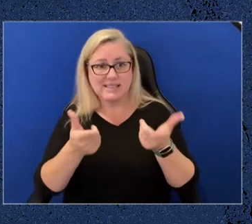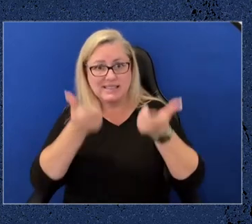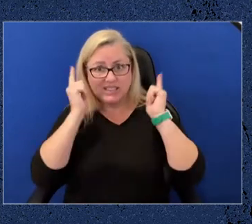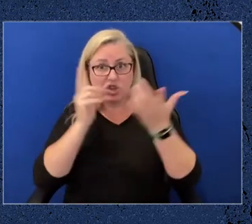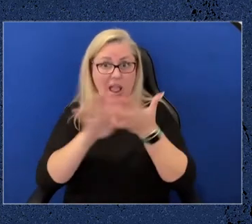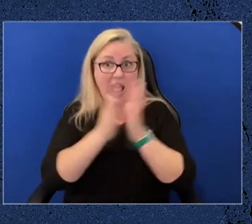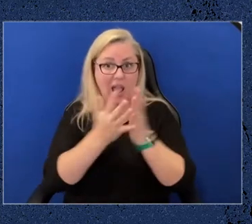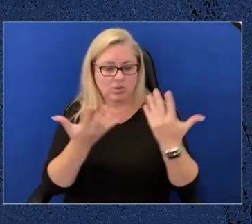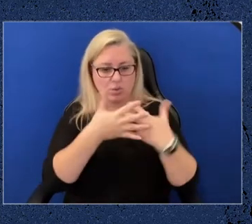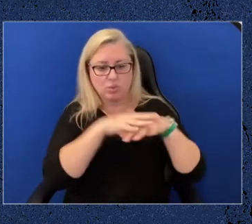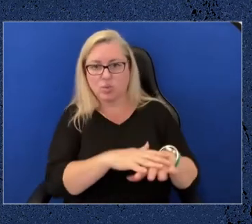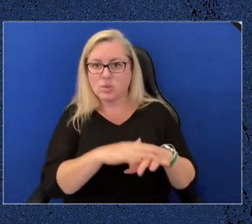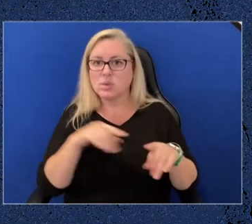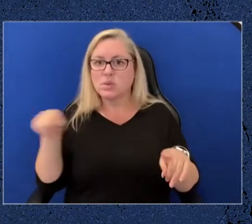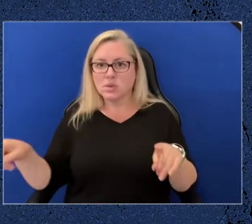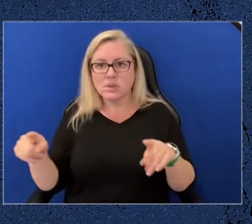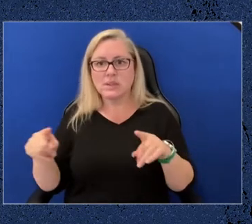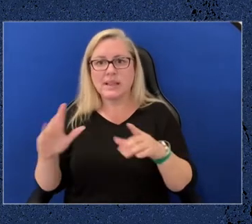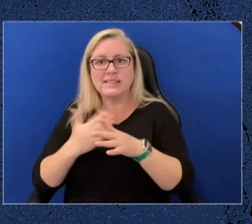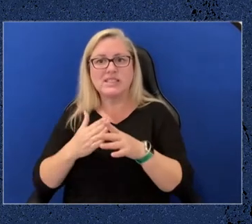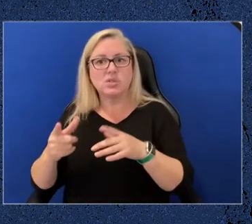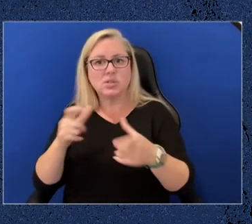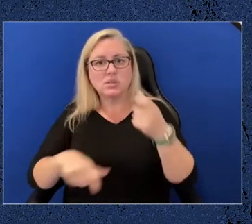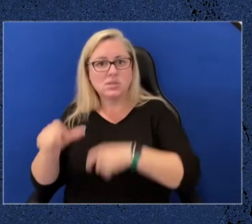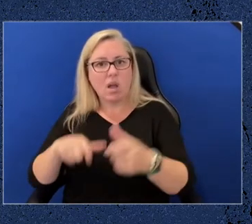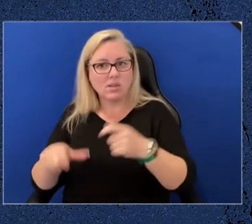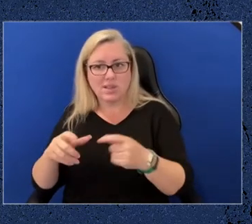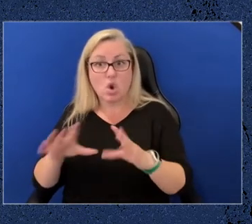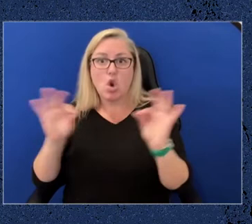Indigenous scientists into the curriculum without being tokenistic.